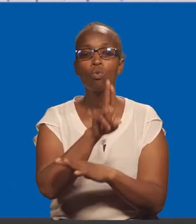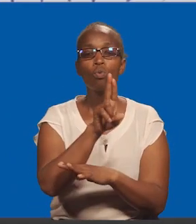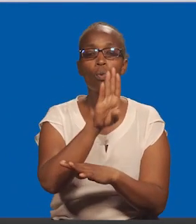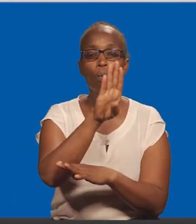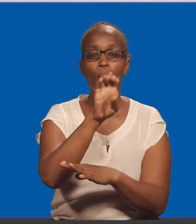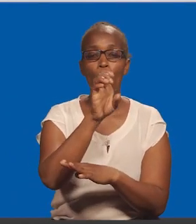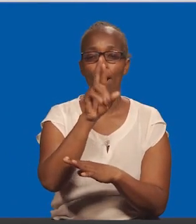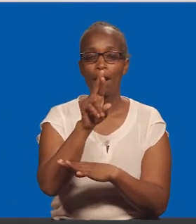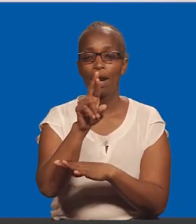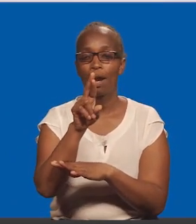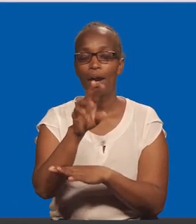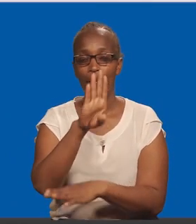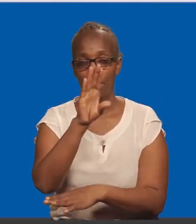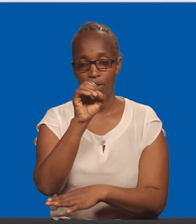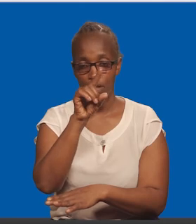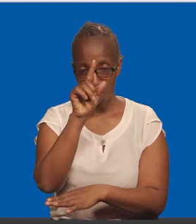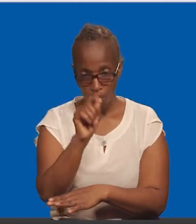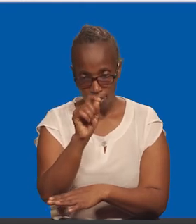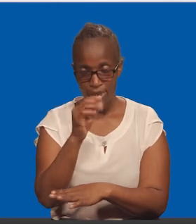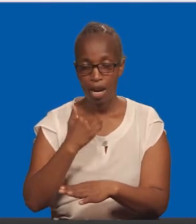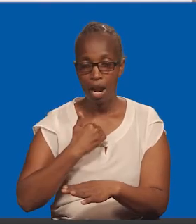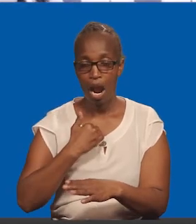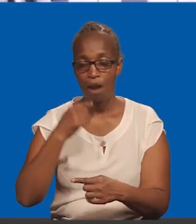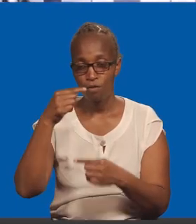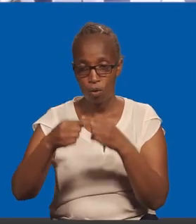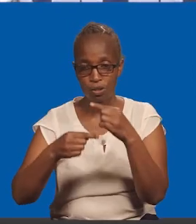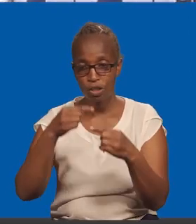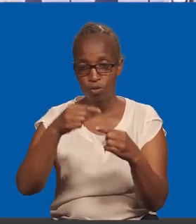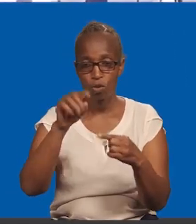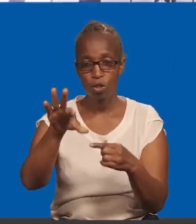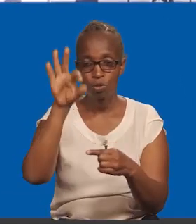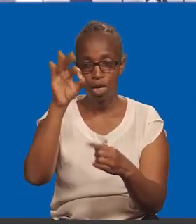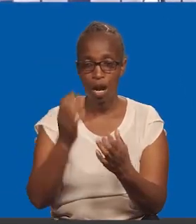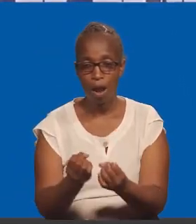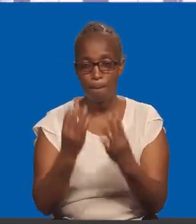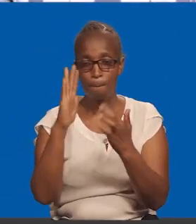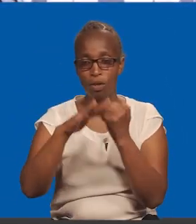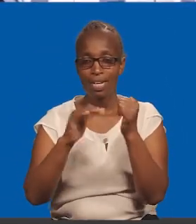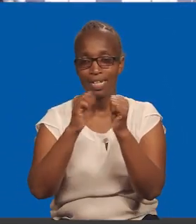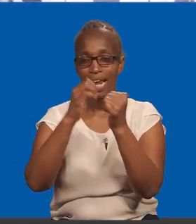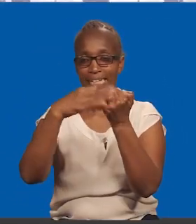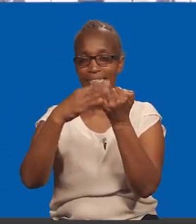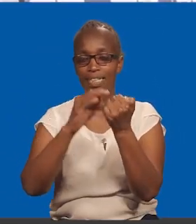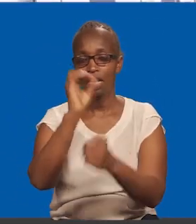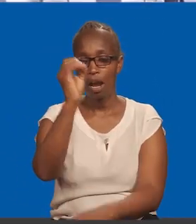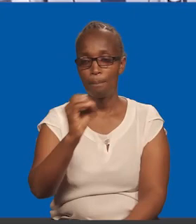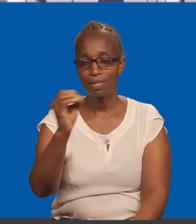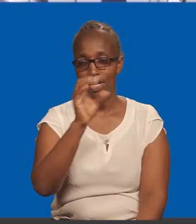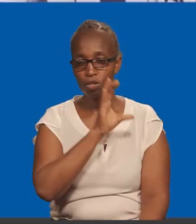Uber and Bolt have continued to take more than 18%